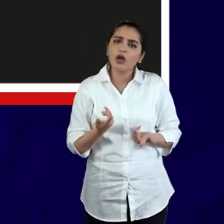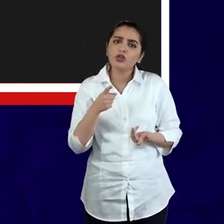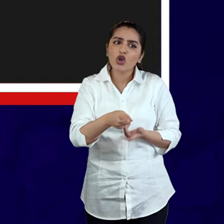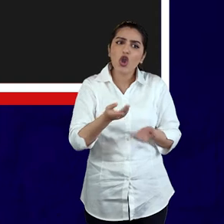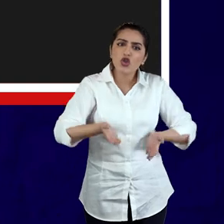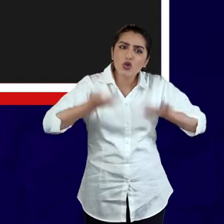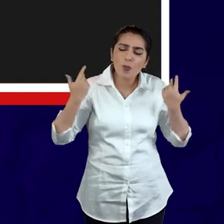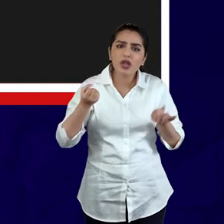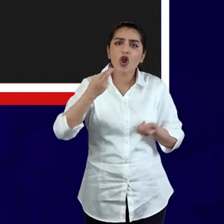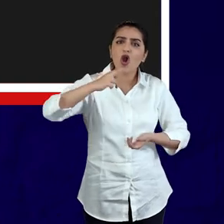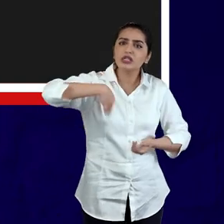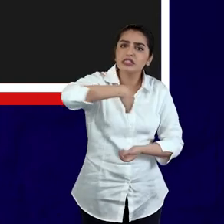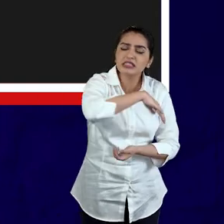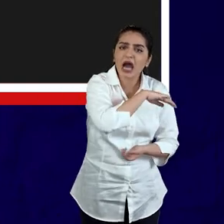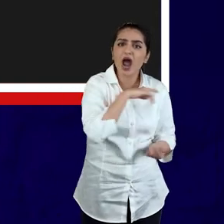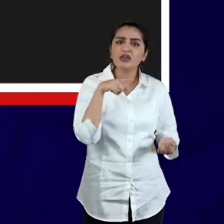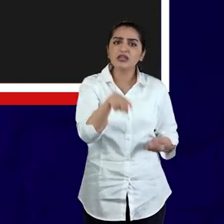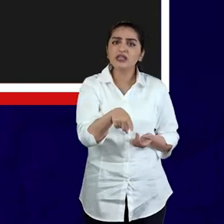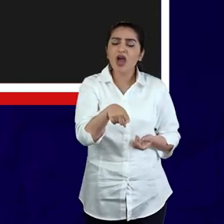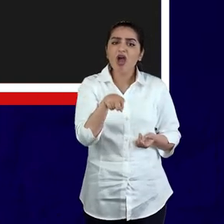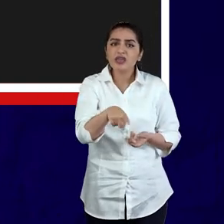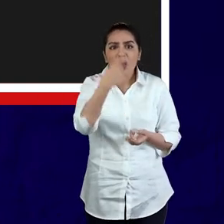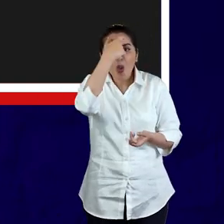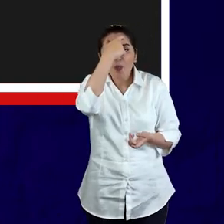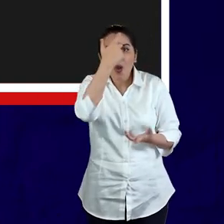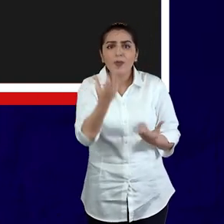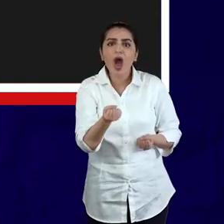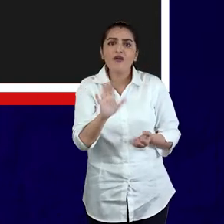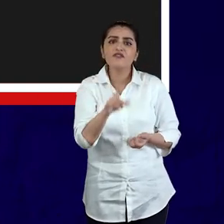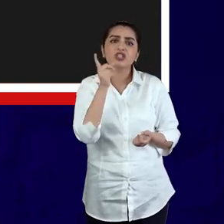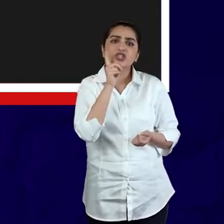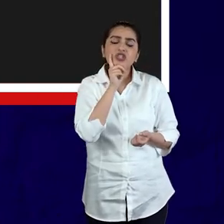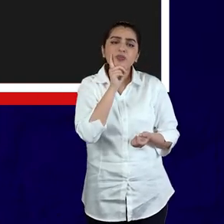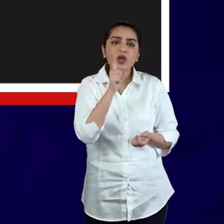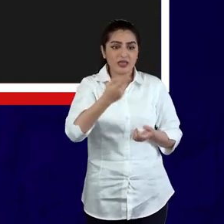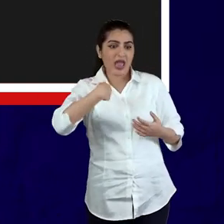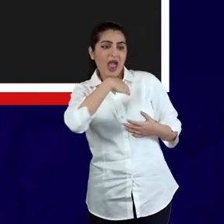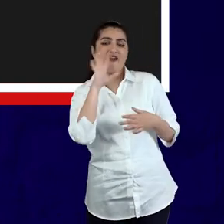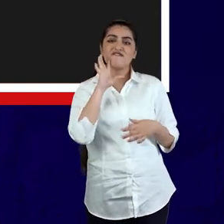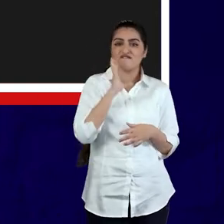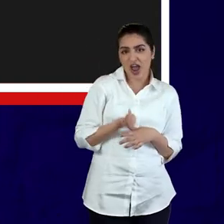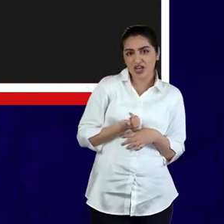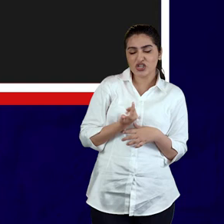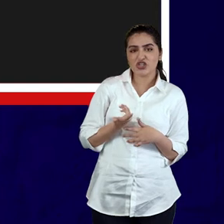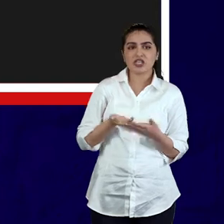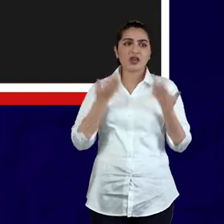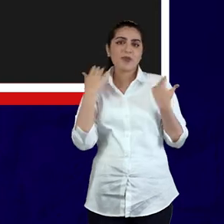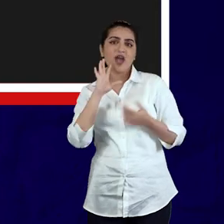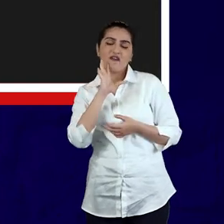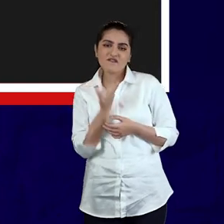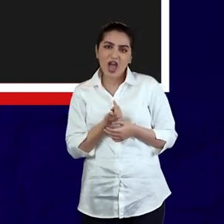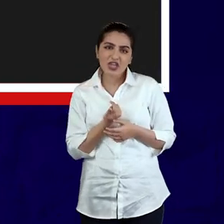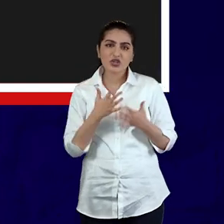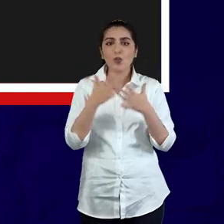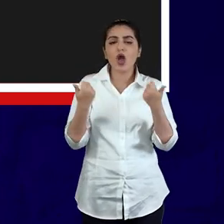That the dupatta, that the sari, is the thing that we see as fashion items sometimes, as clothing